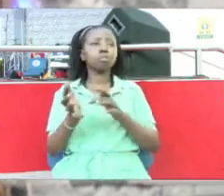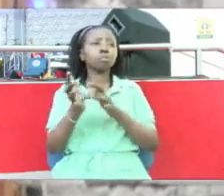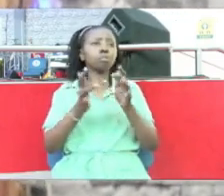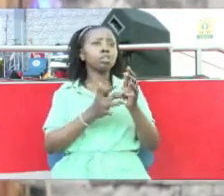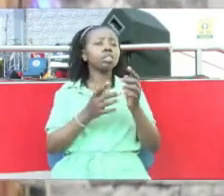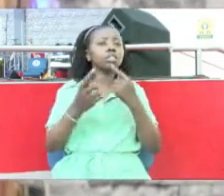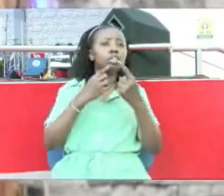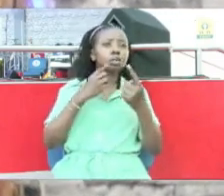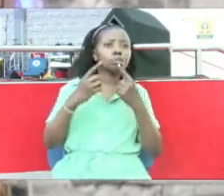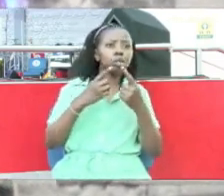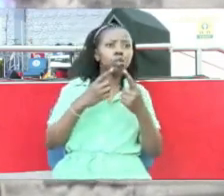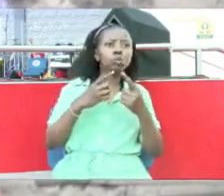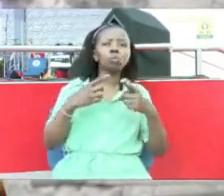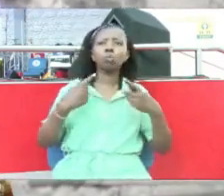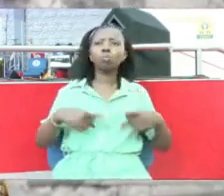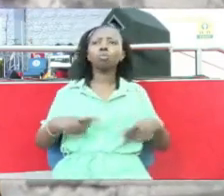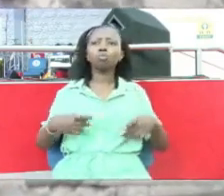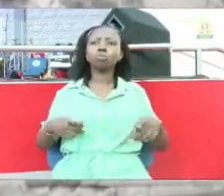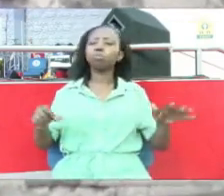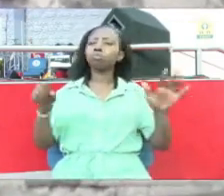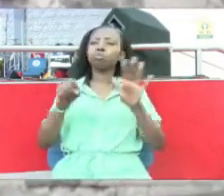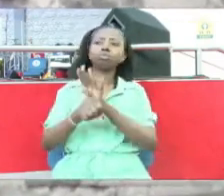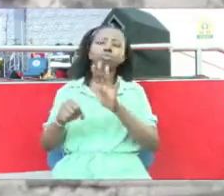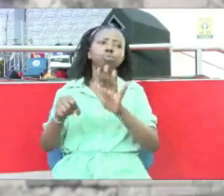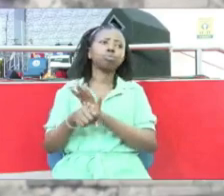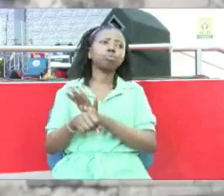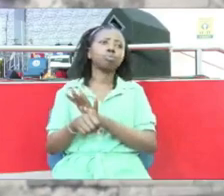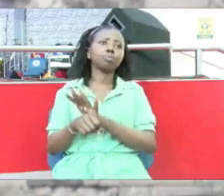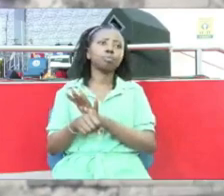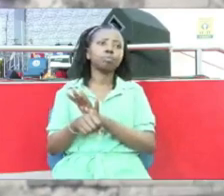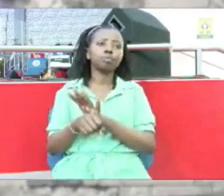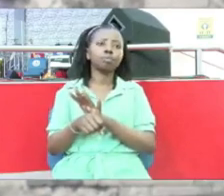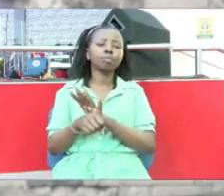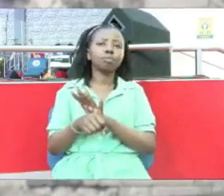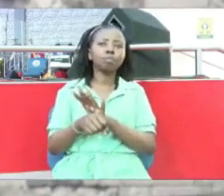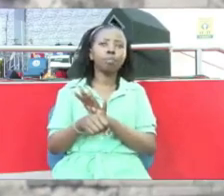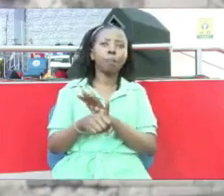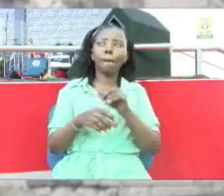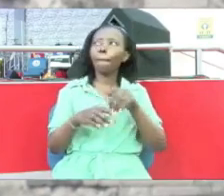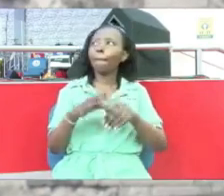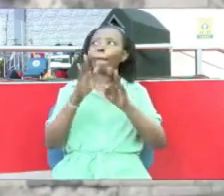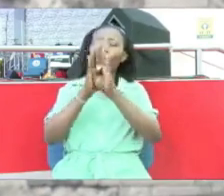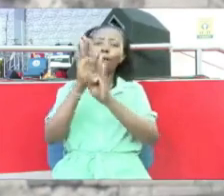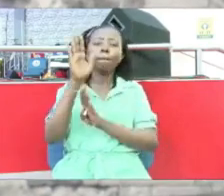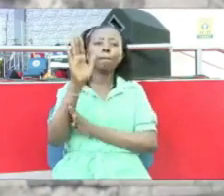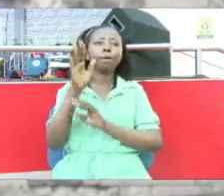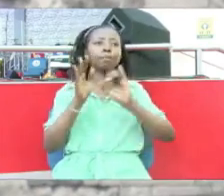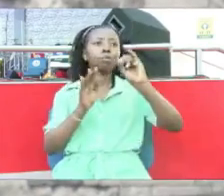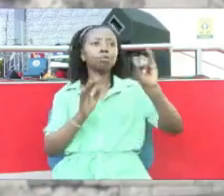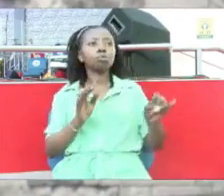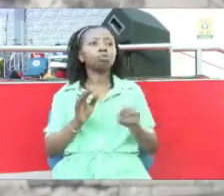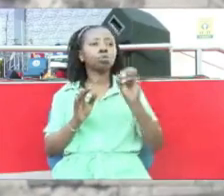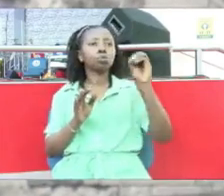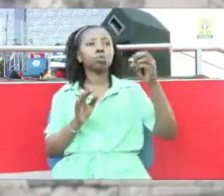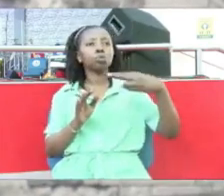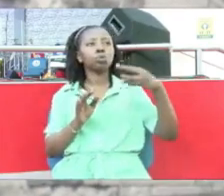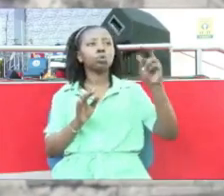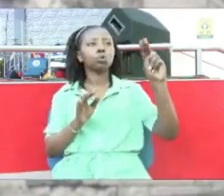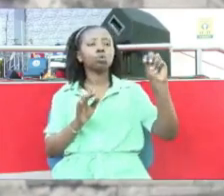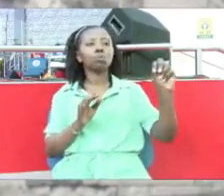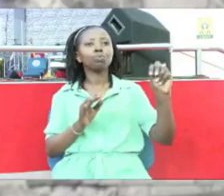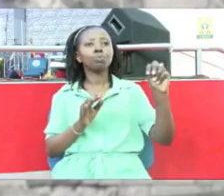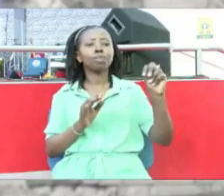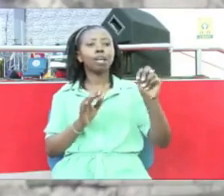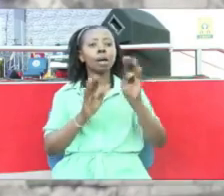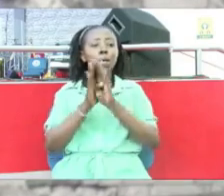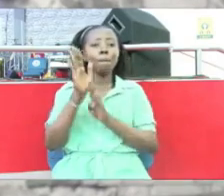a crowd. Kuna wakati ulifika Yesu akaweza kunenea umati. That is in the book of John. Katika kitabu cha Yohana. And the